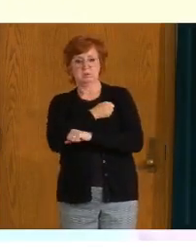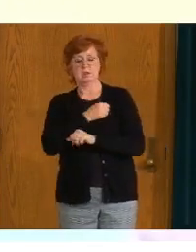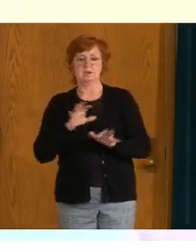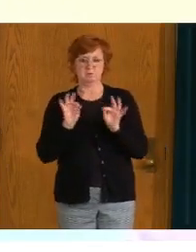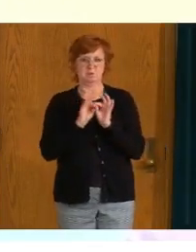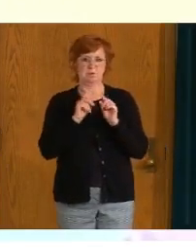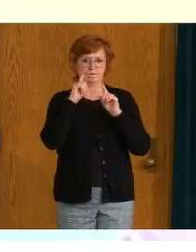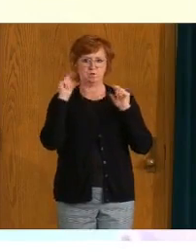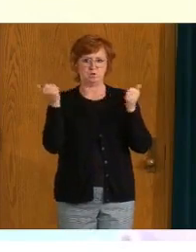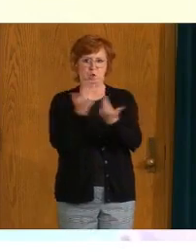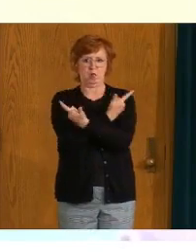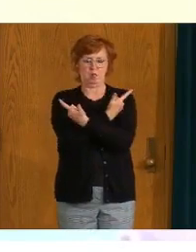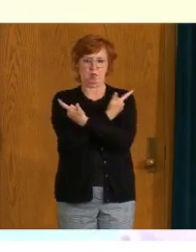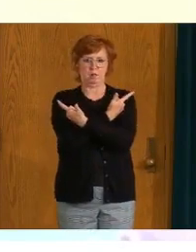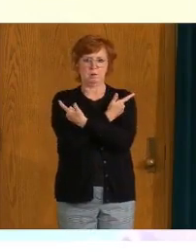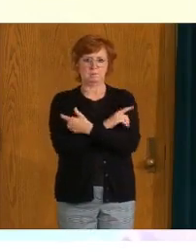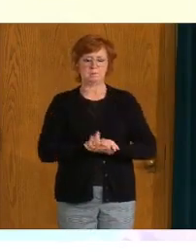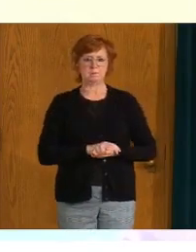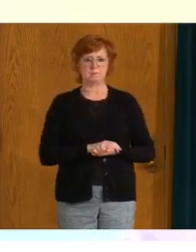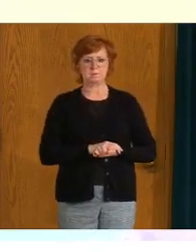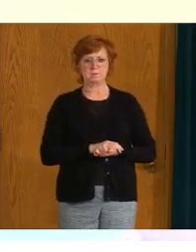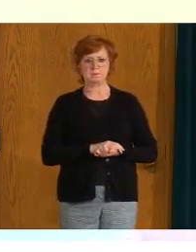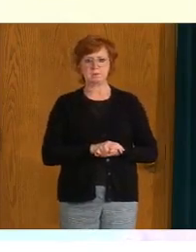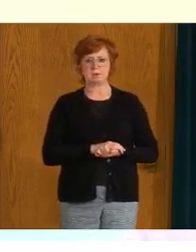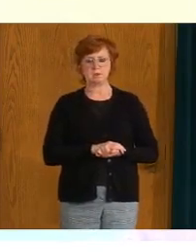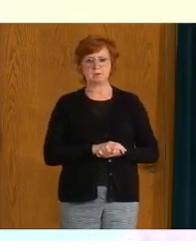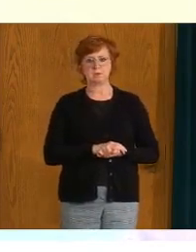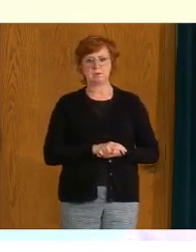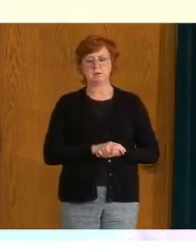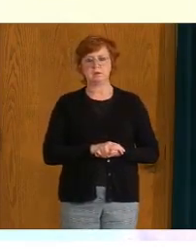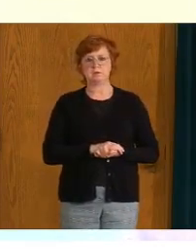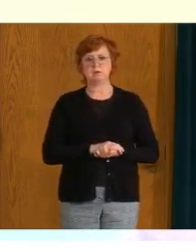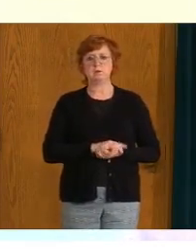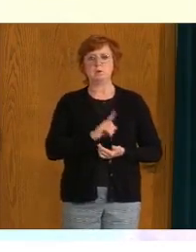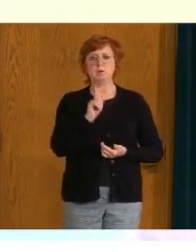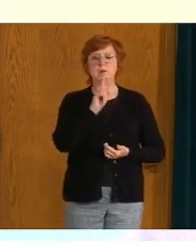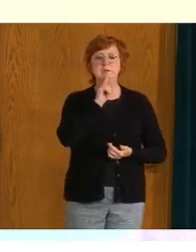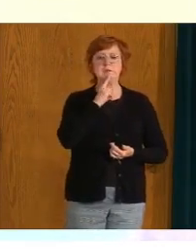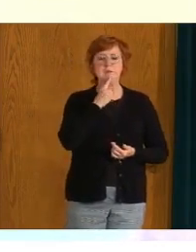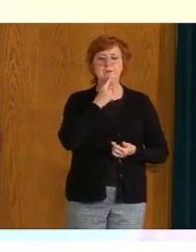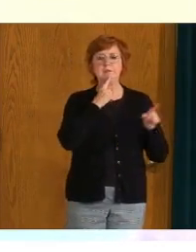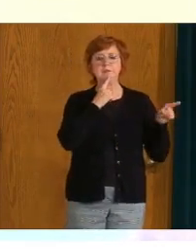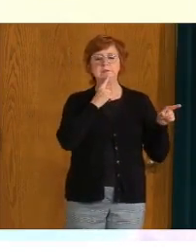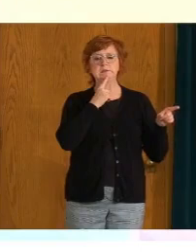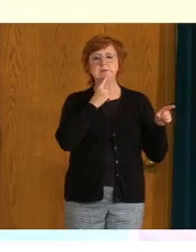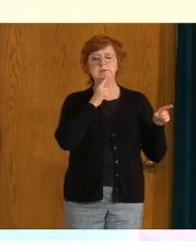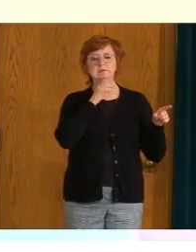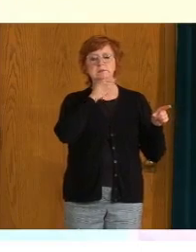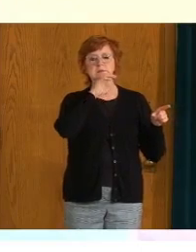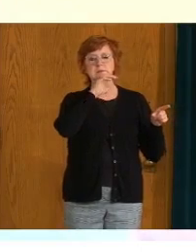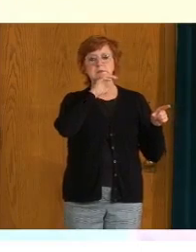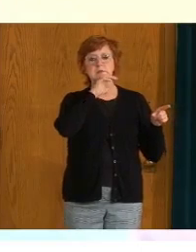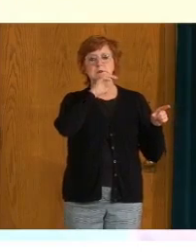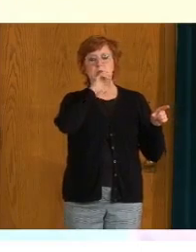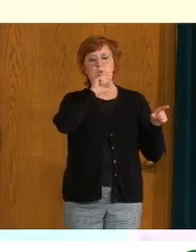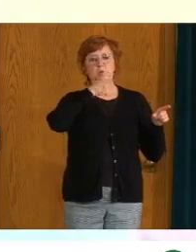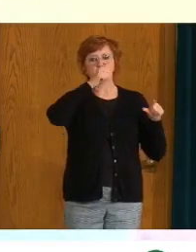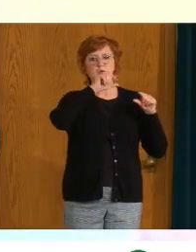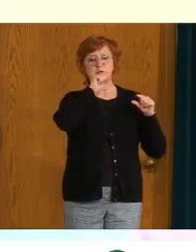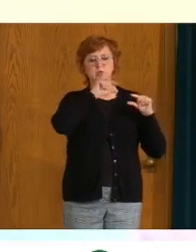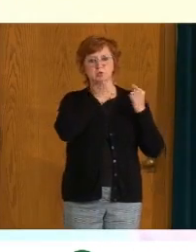is more common in people who are older, we have had hospitalizations and deaths in every age group. And it is